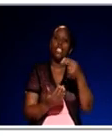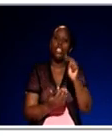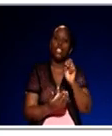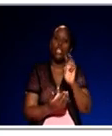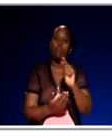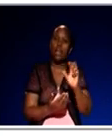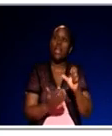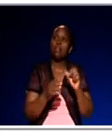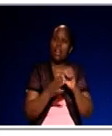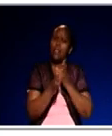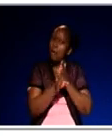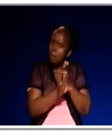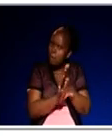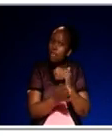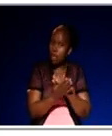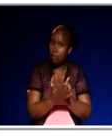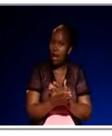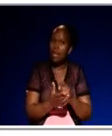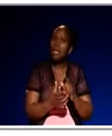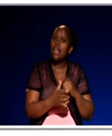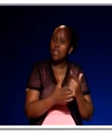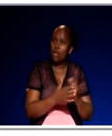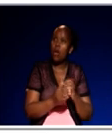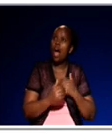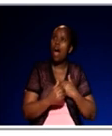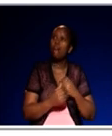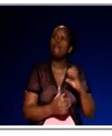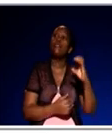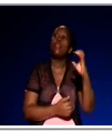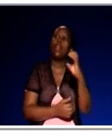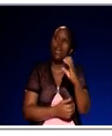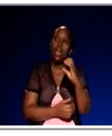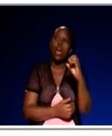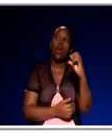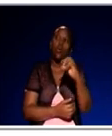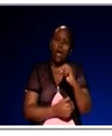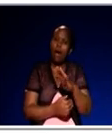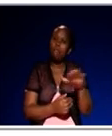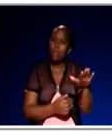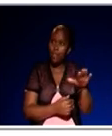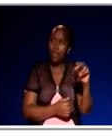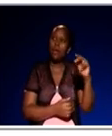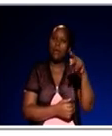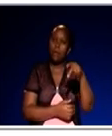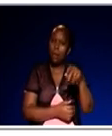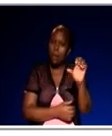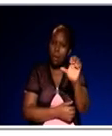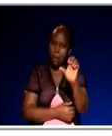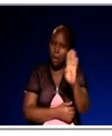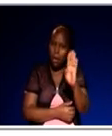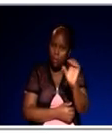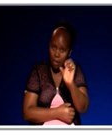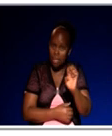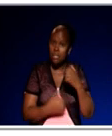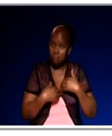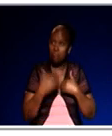the other major part. And also the other part is the collar. We have the plate, that is the base plate.